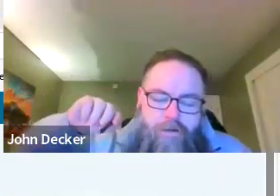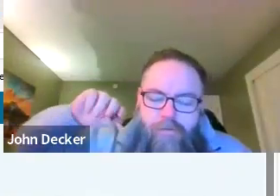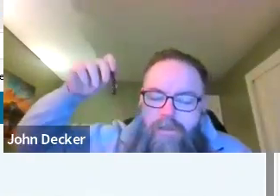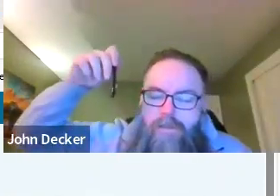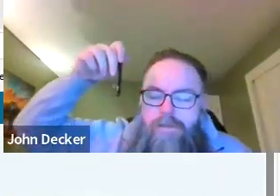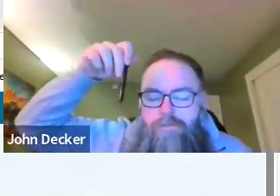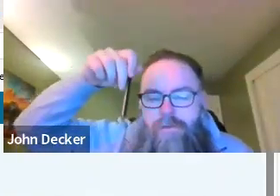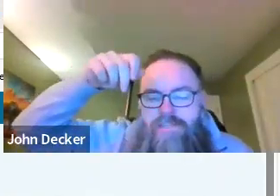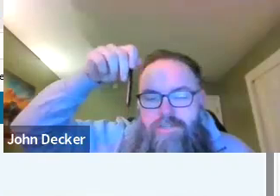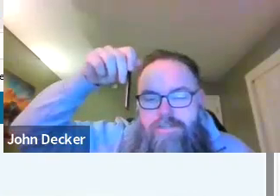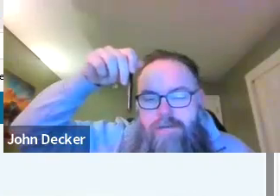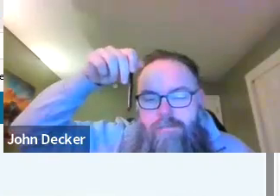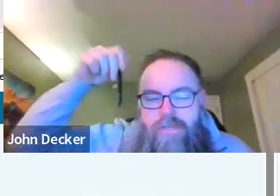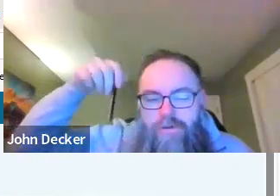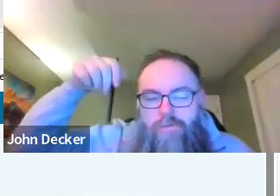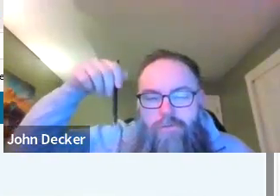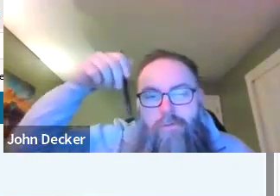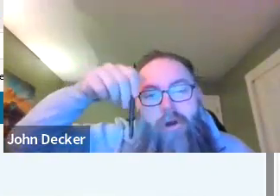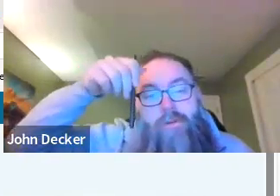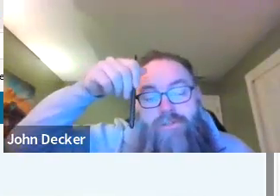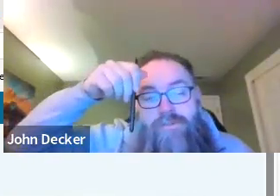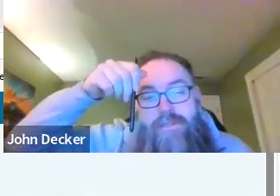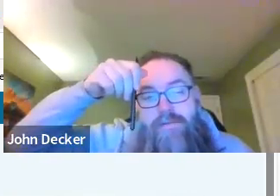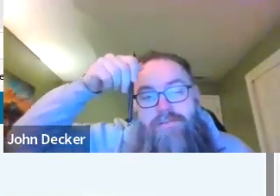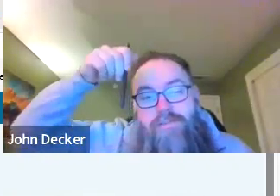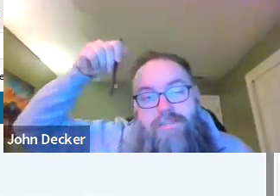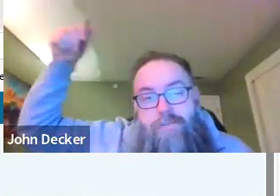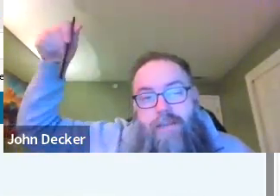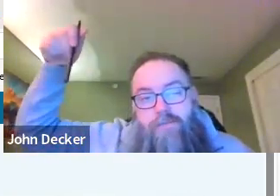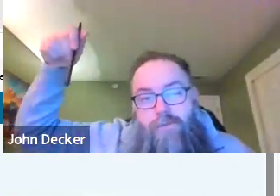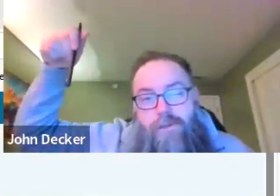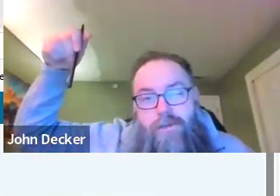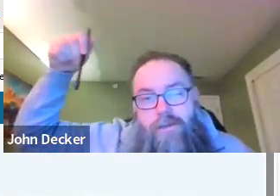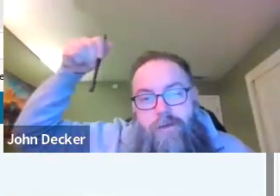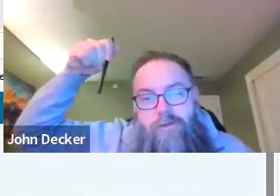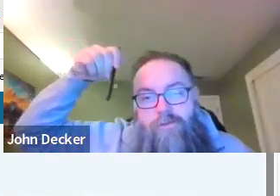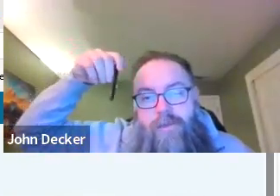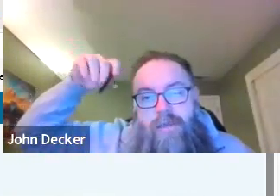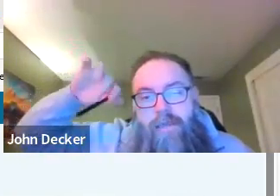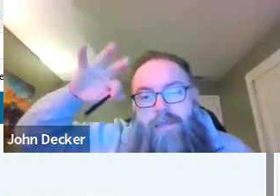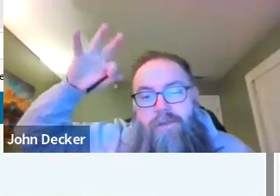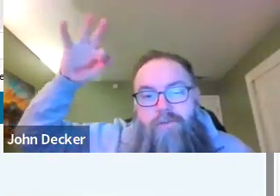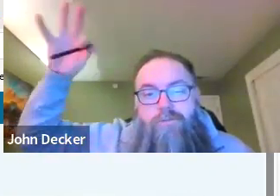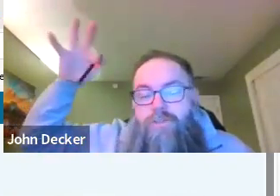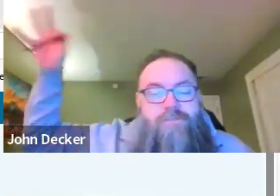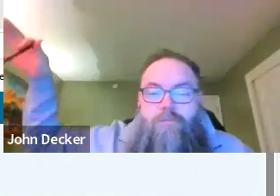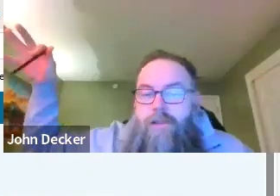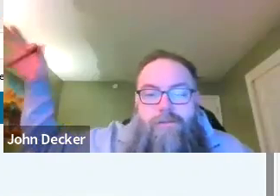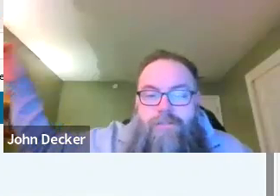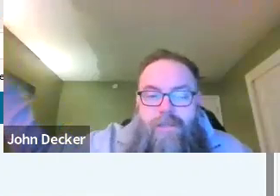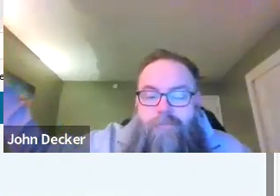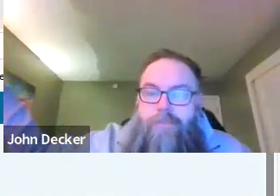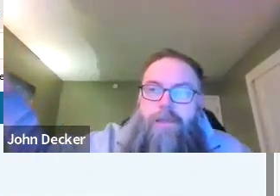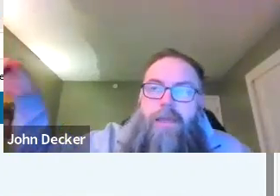with a new provider, the information is going to bridge over from our regional center to the state of California about you being a new